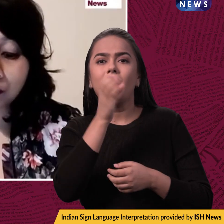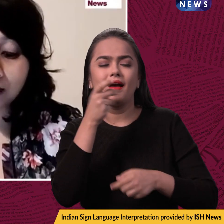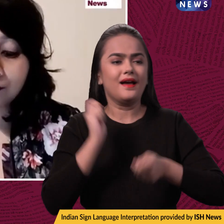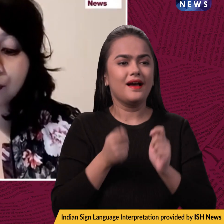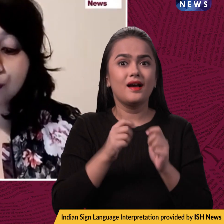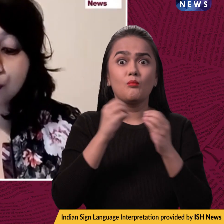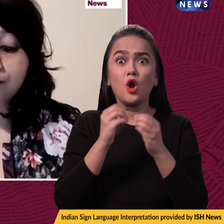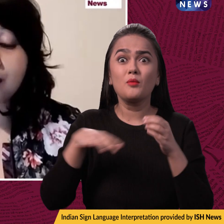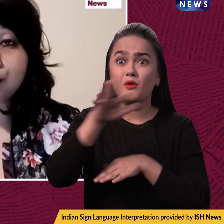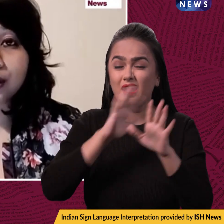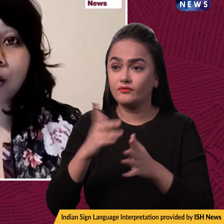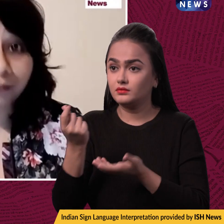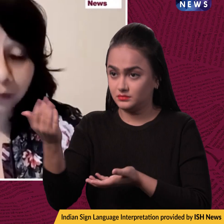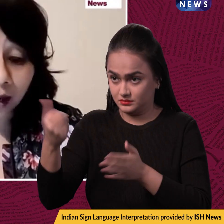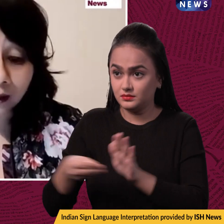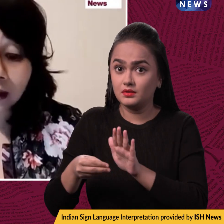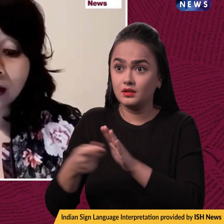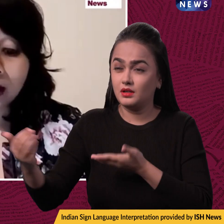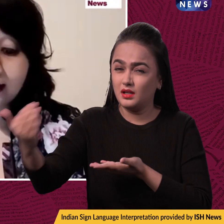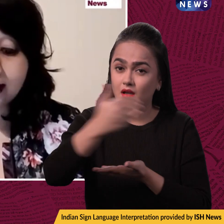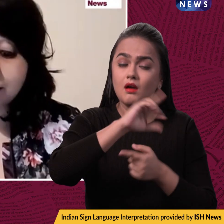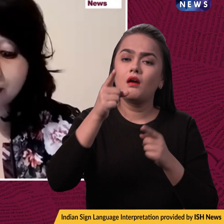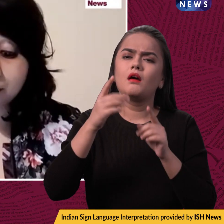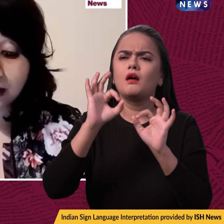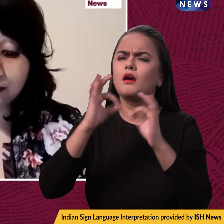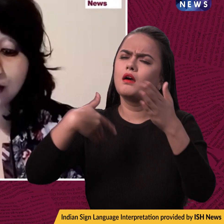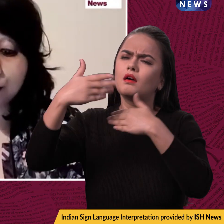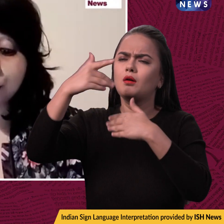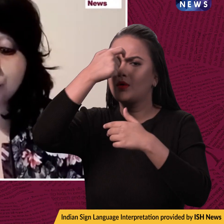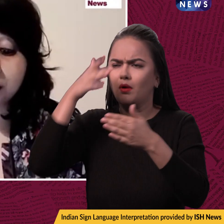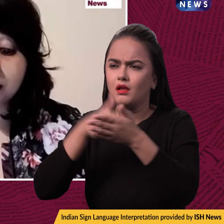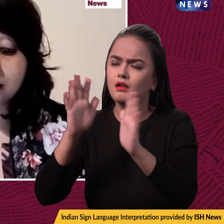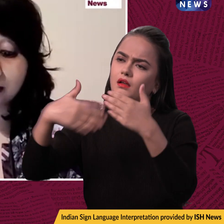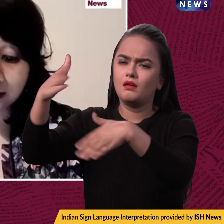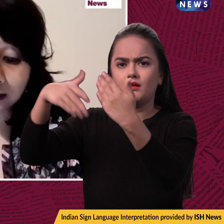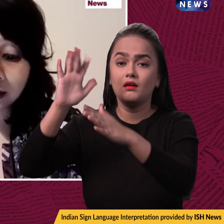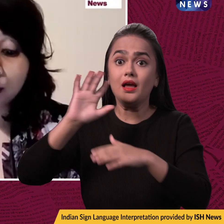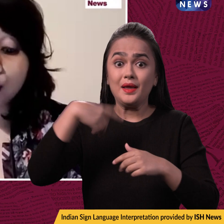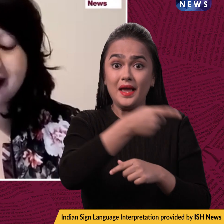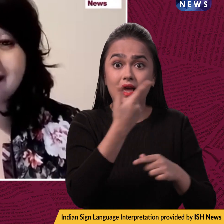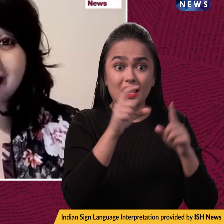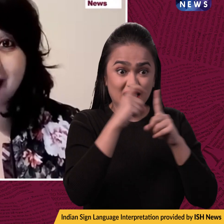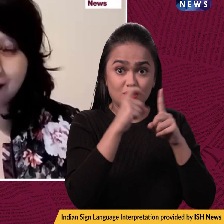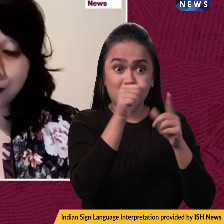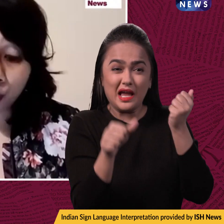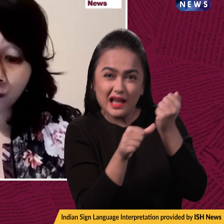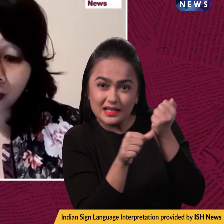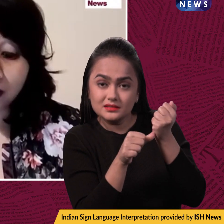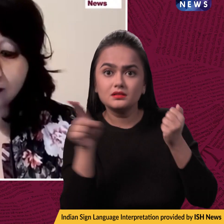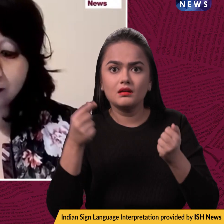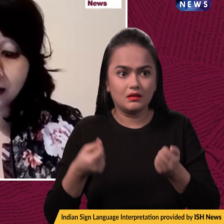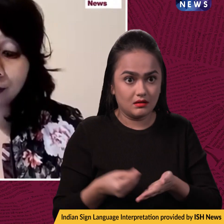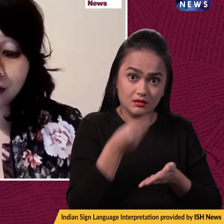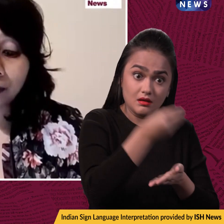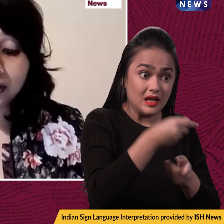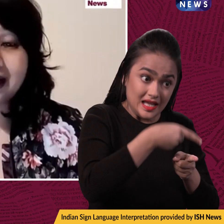owners in Mumbai for smooth functioning of the bars and gave this money to Deshmukh's personal assistant, who later handed over